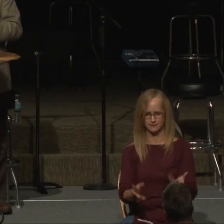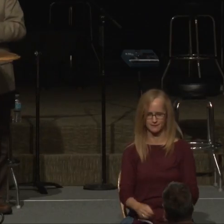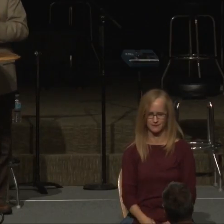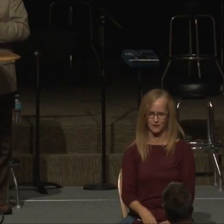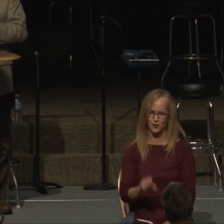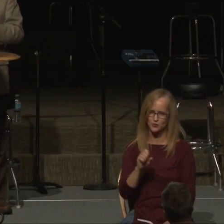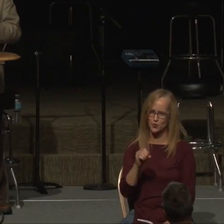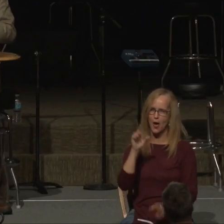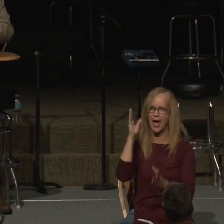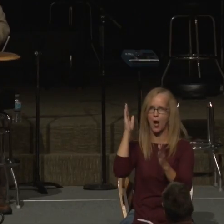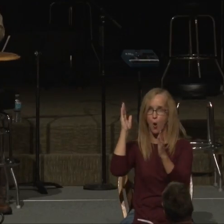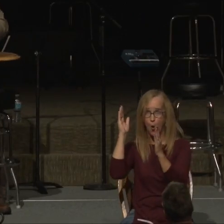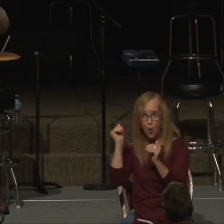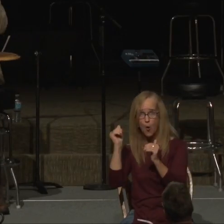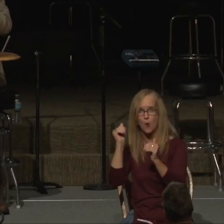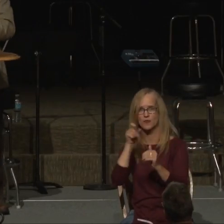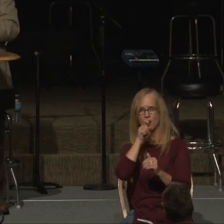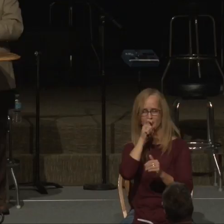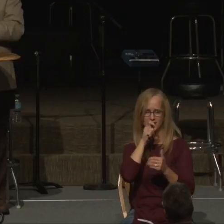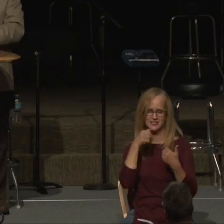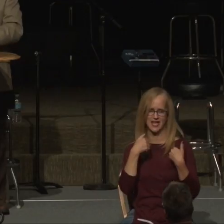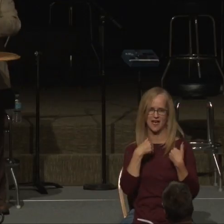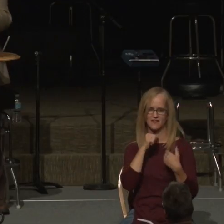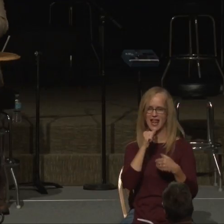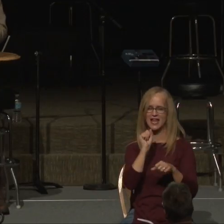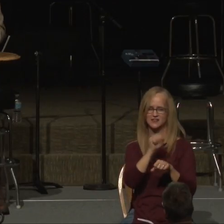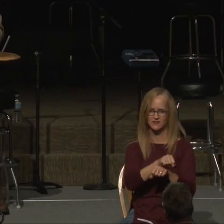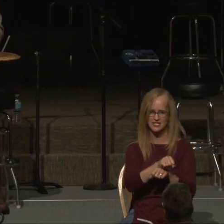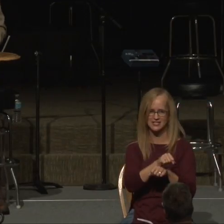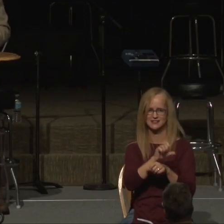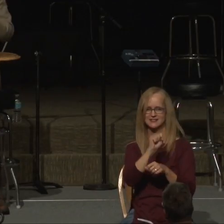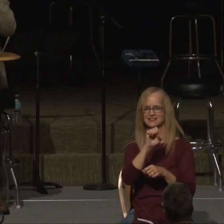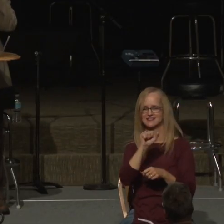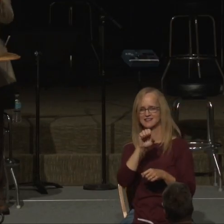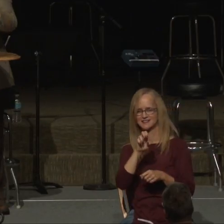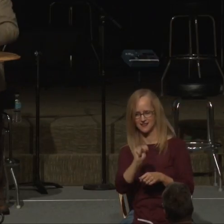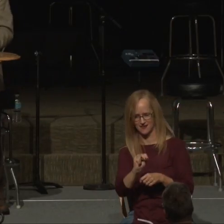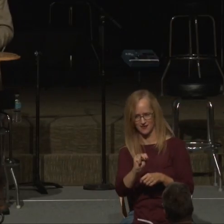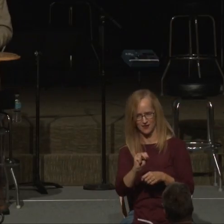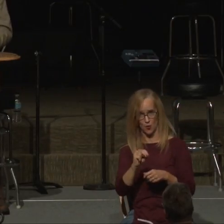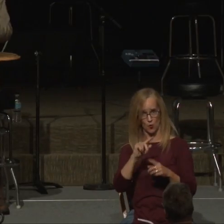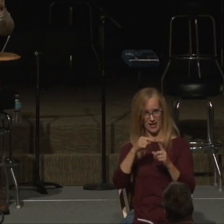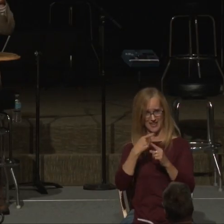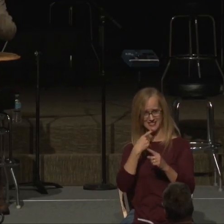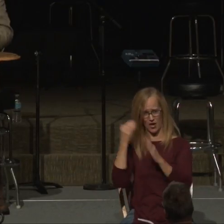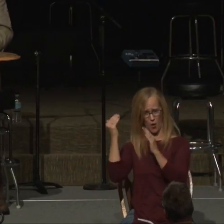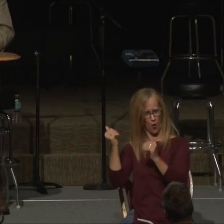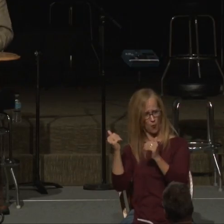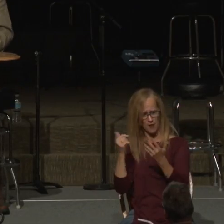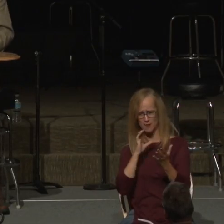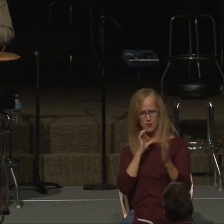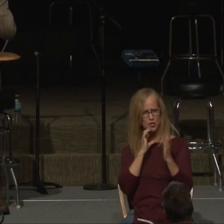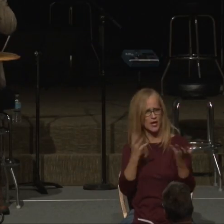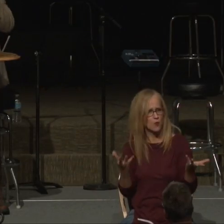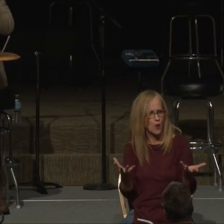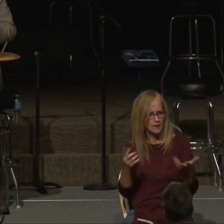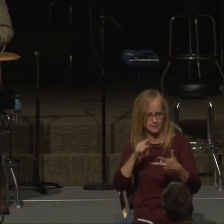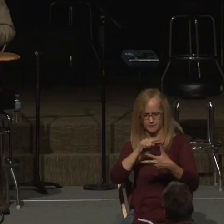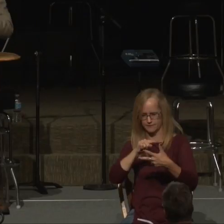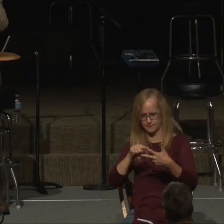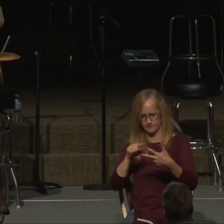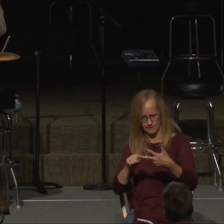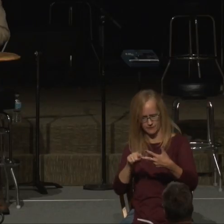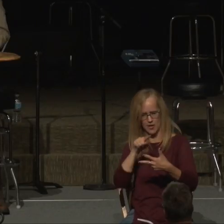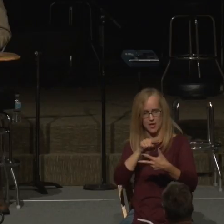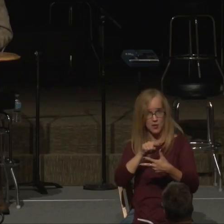I hope the Hawkeyes will have an undefeated season. When I say hope in that context, what am I communicating? I'm communicating these three thoughts. Number